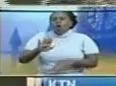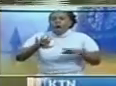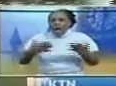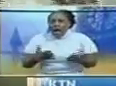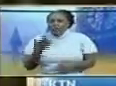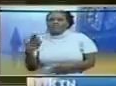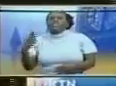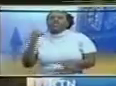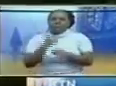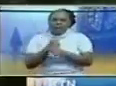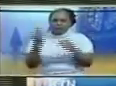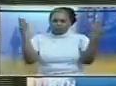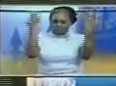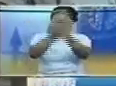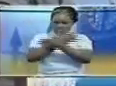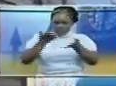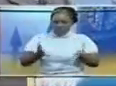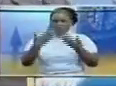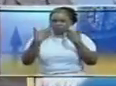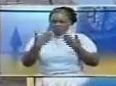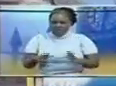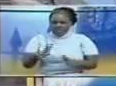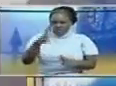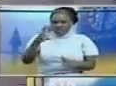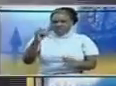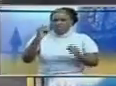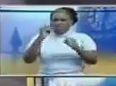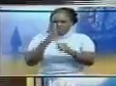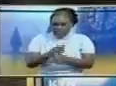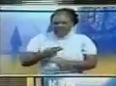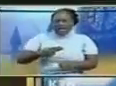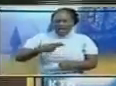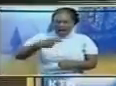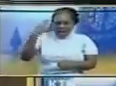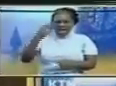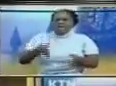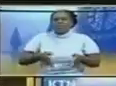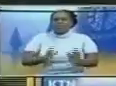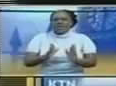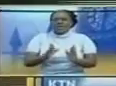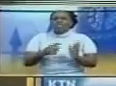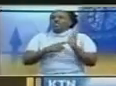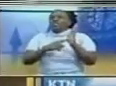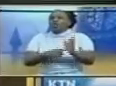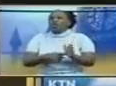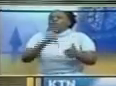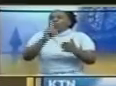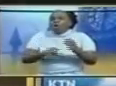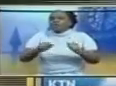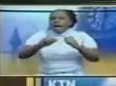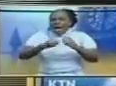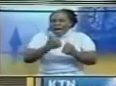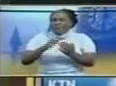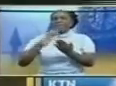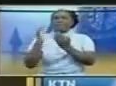work. And tonight, we finish 2013 in high voltage. We'll show you what goes on behind the